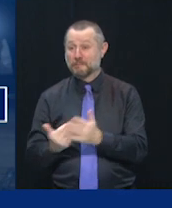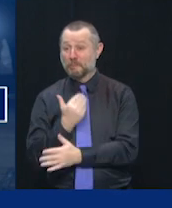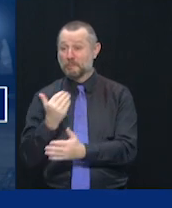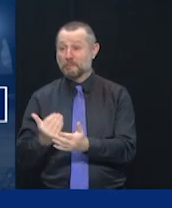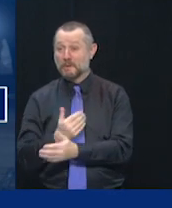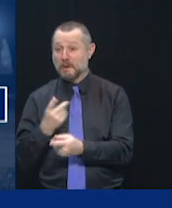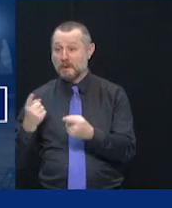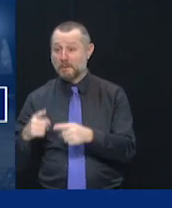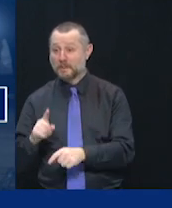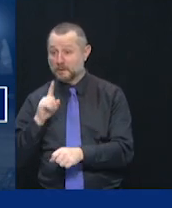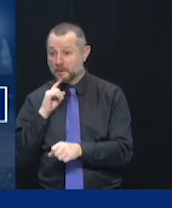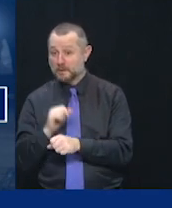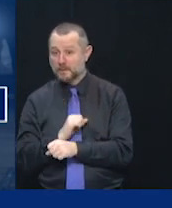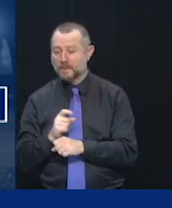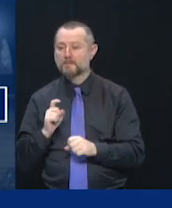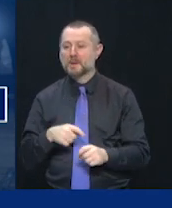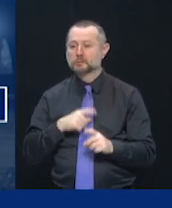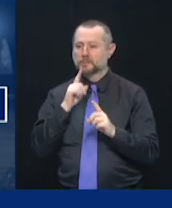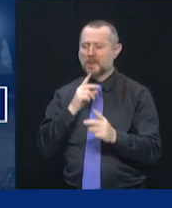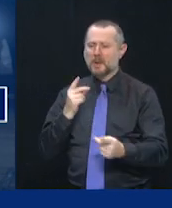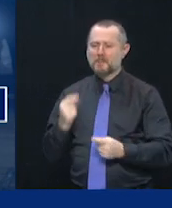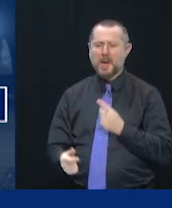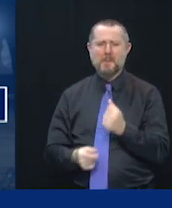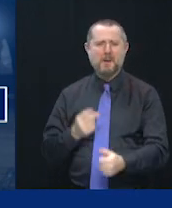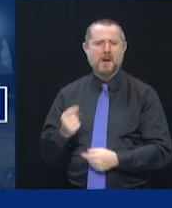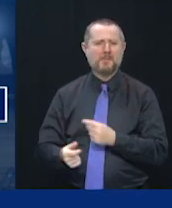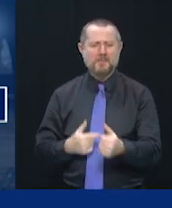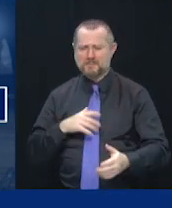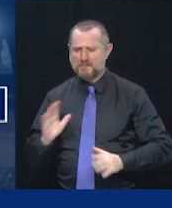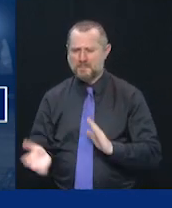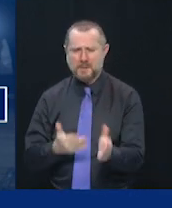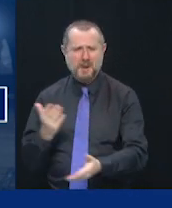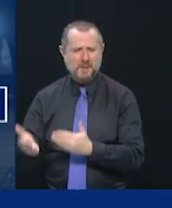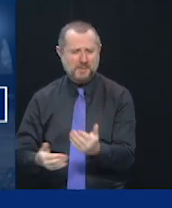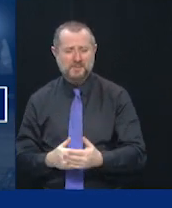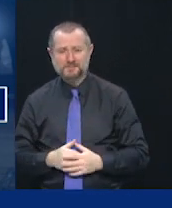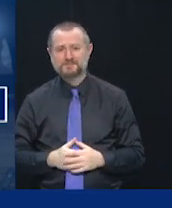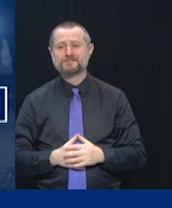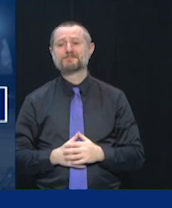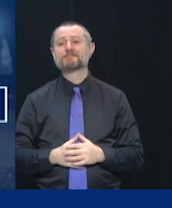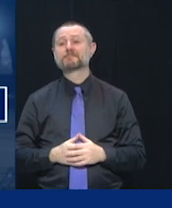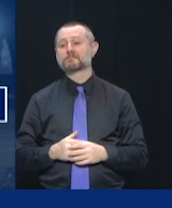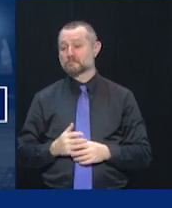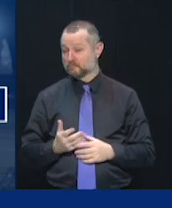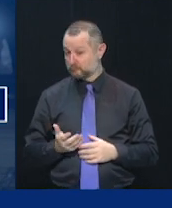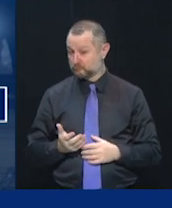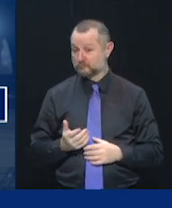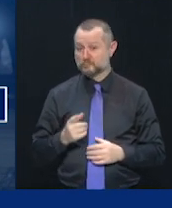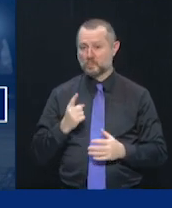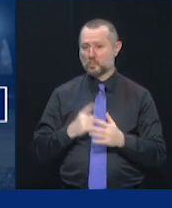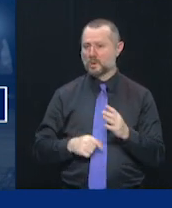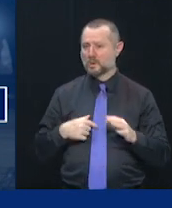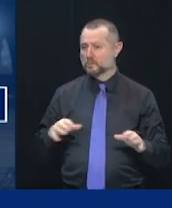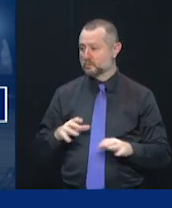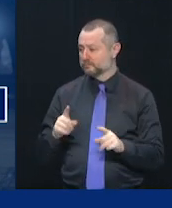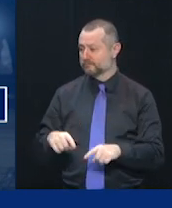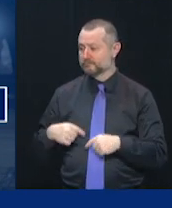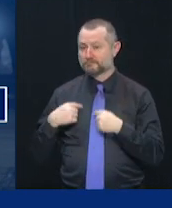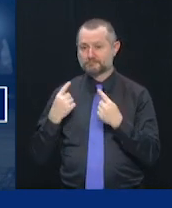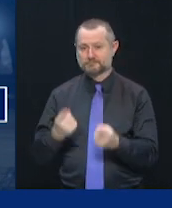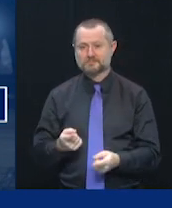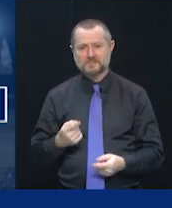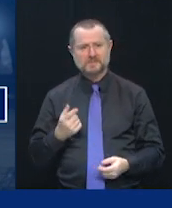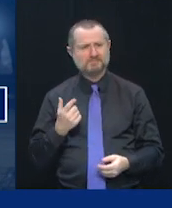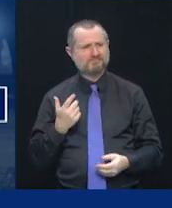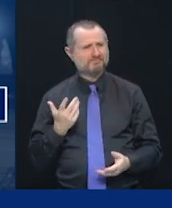will respond to them accordingly, as we have all through this. Mariano